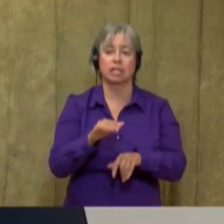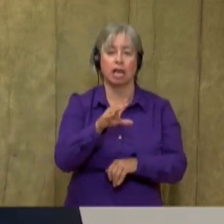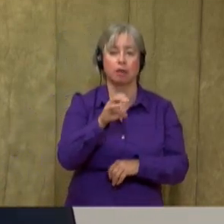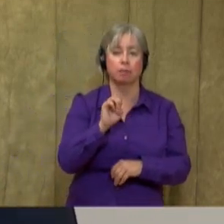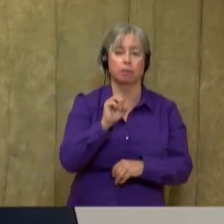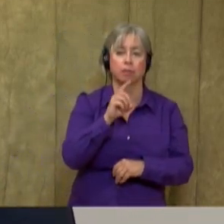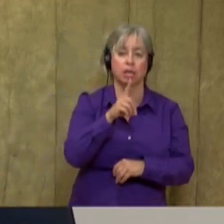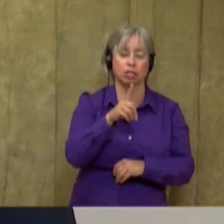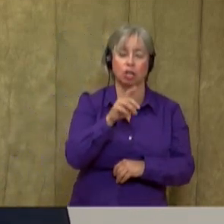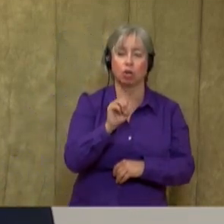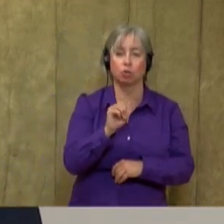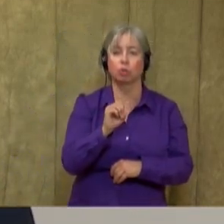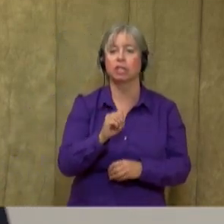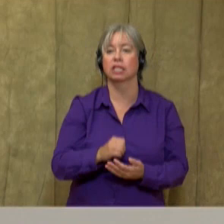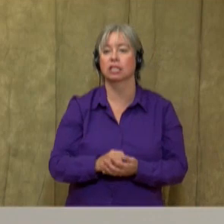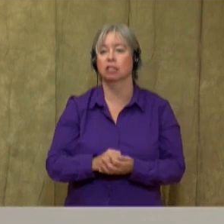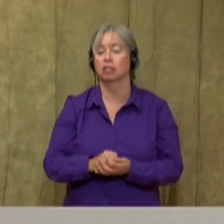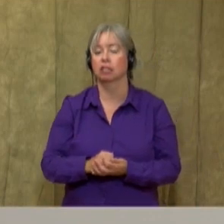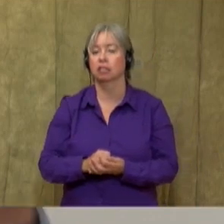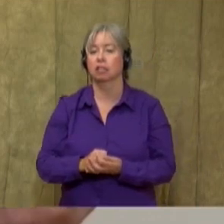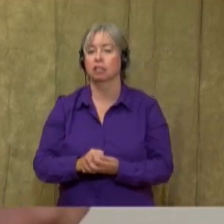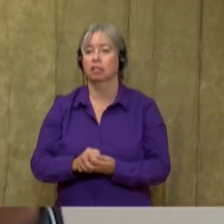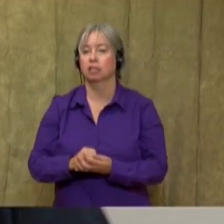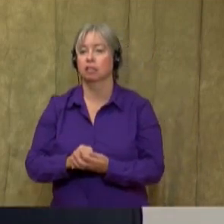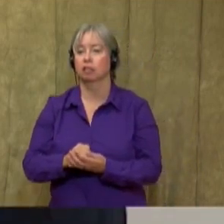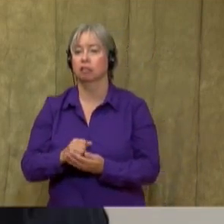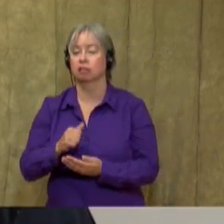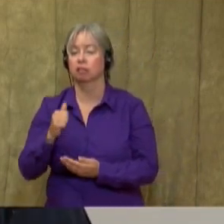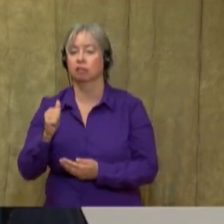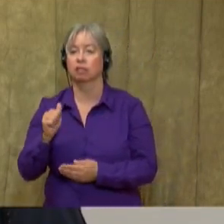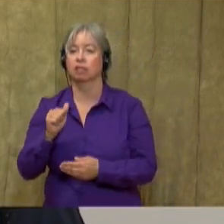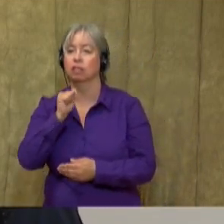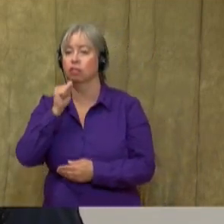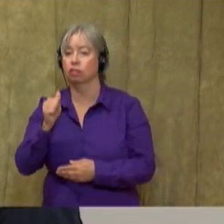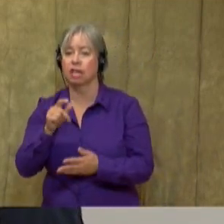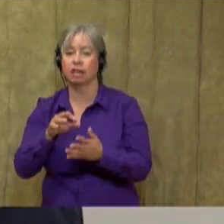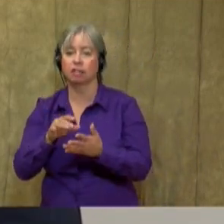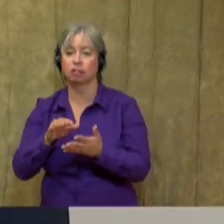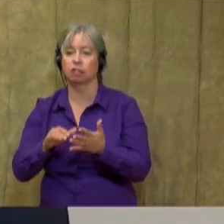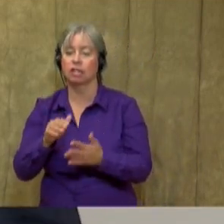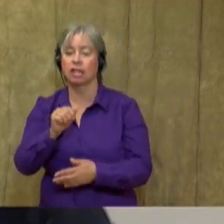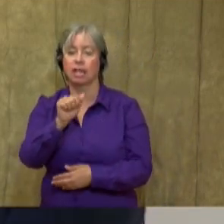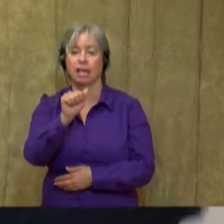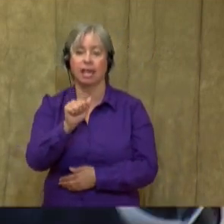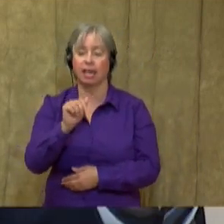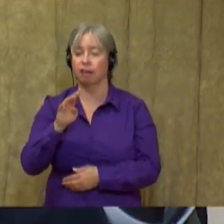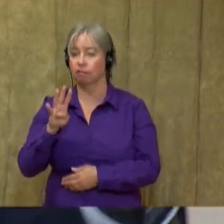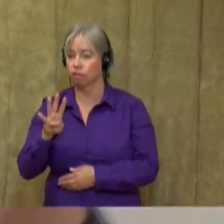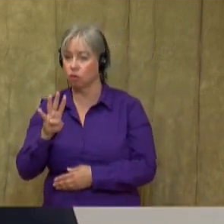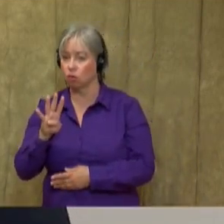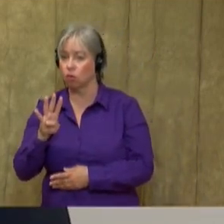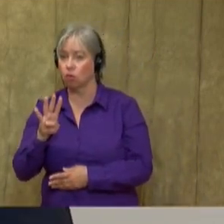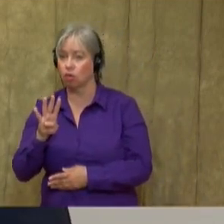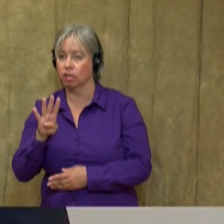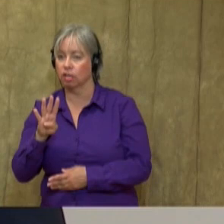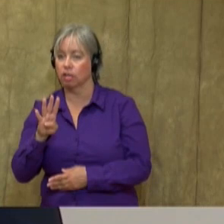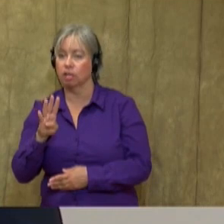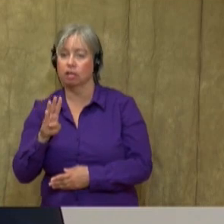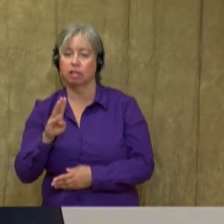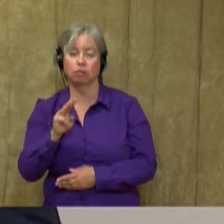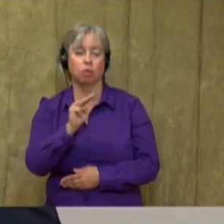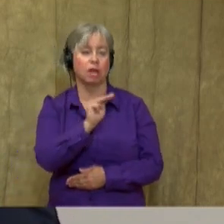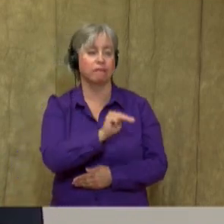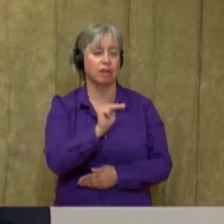not going to get something else. Or on the other hand, you're not going to type in A4 and get both M&Ms and